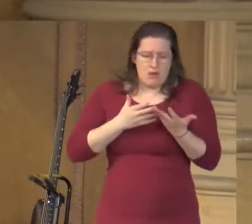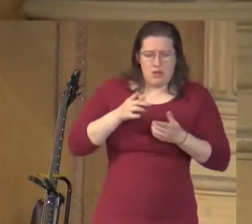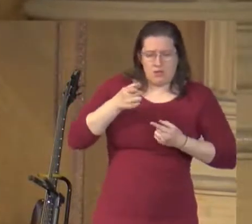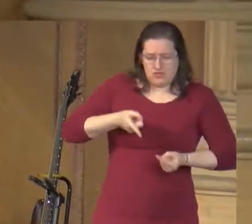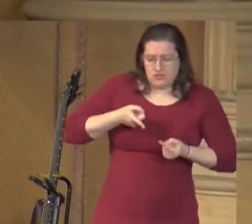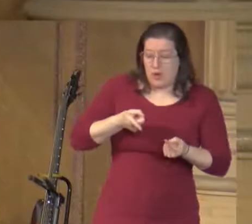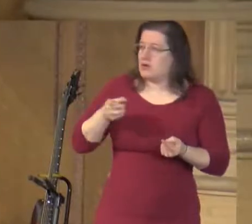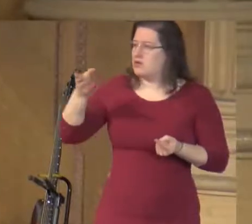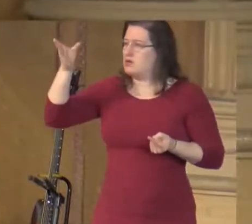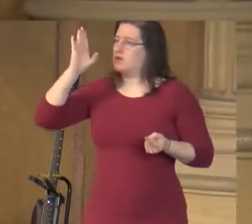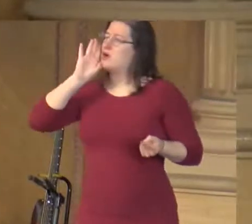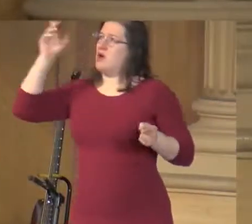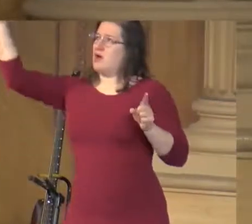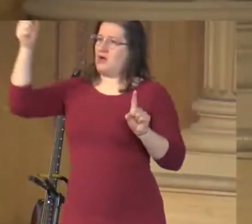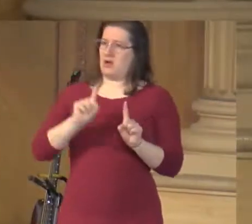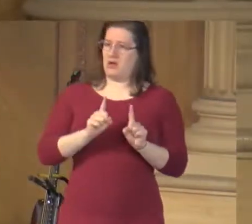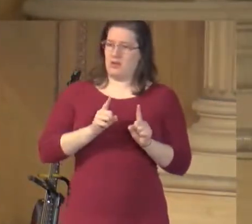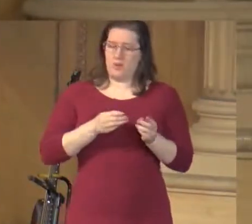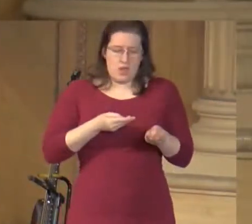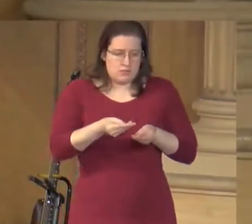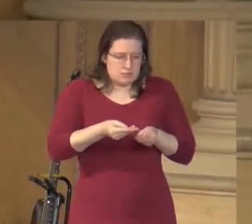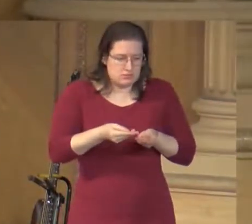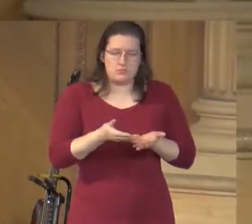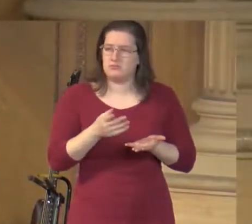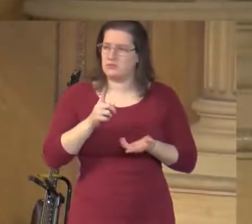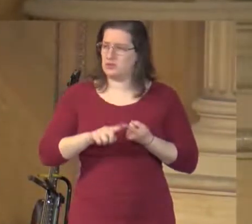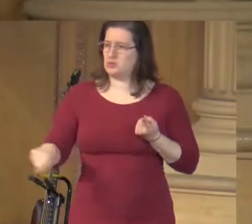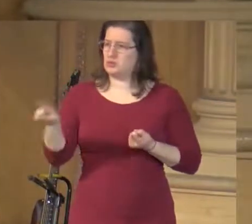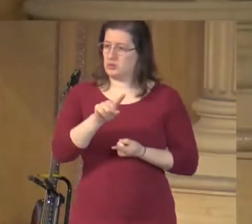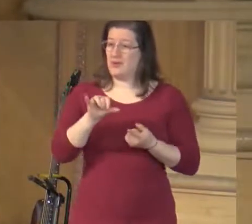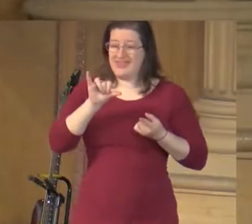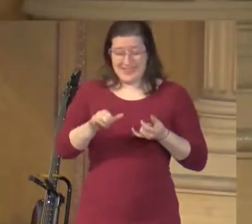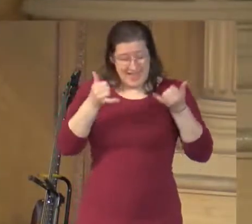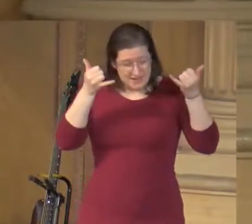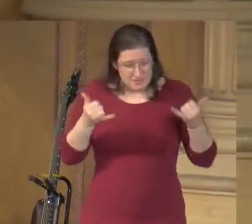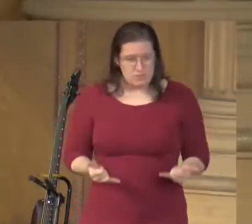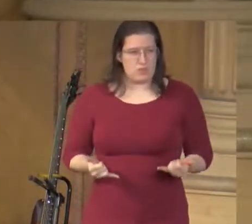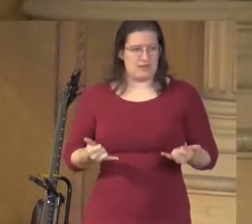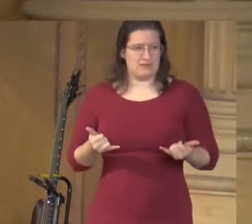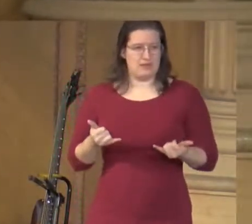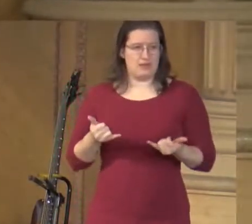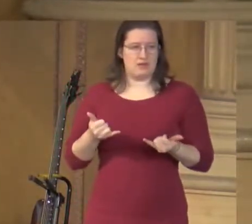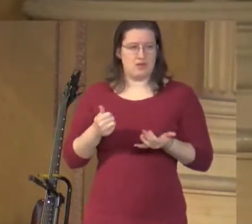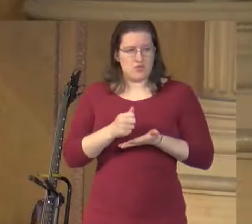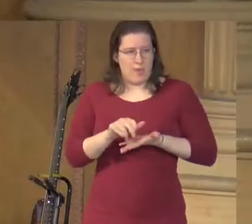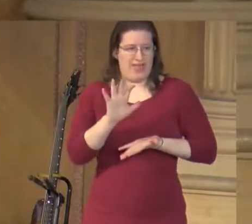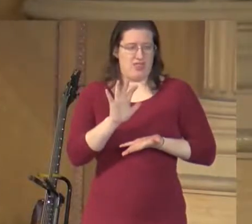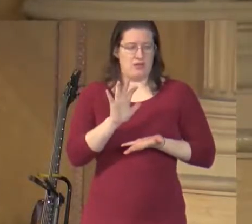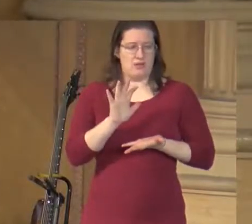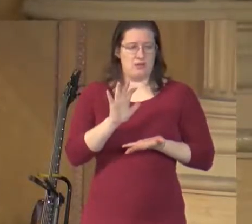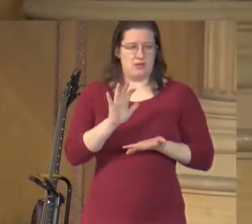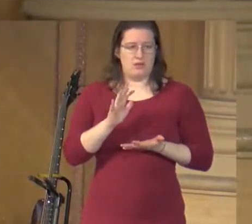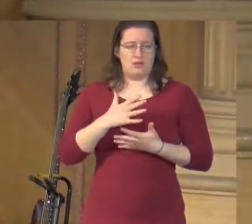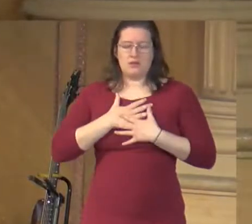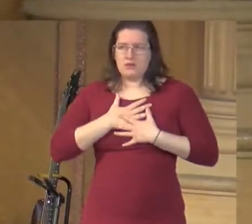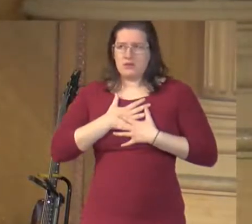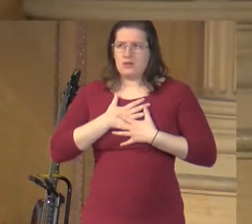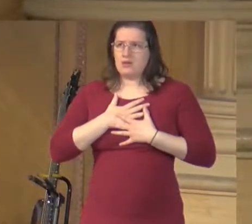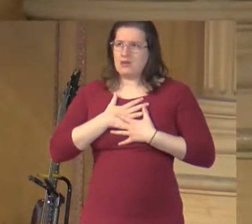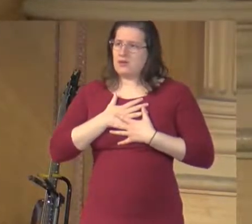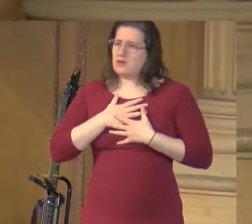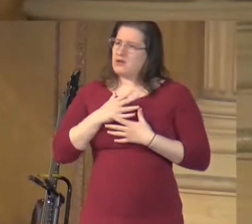And this is present prosperity. As Christians, the spirit of the glory of God rests on us.